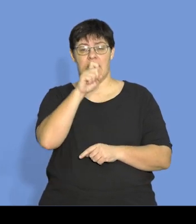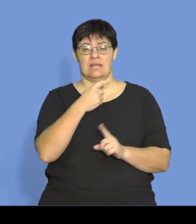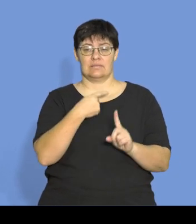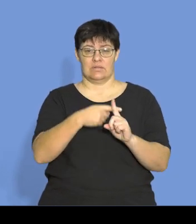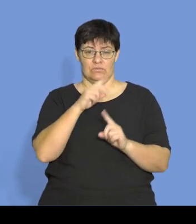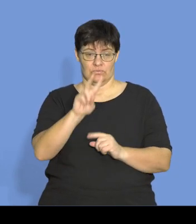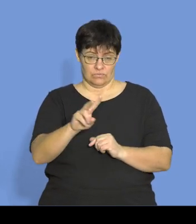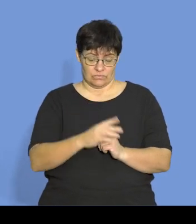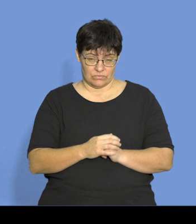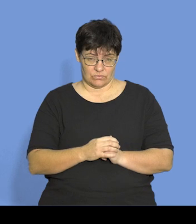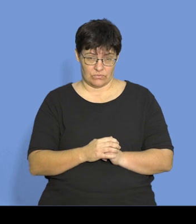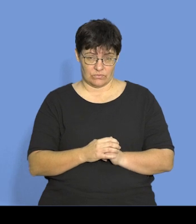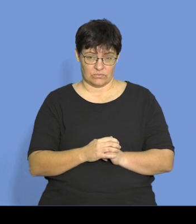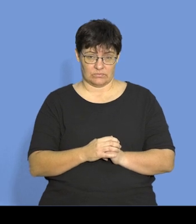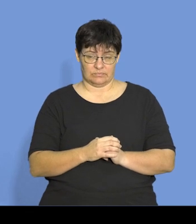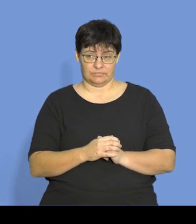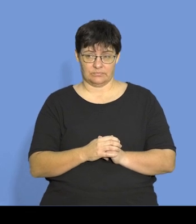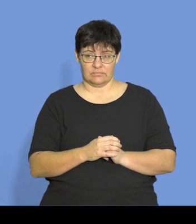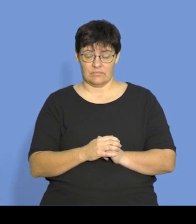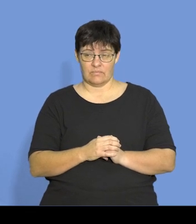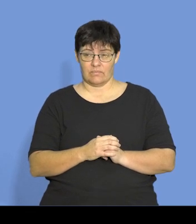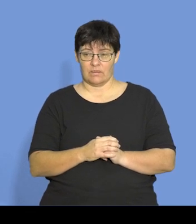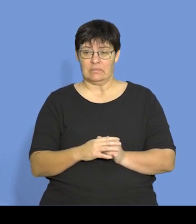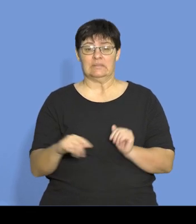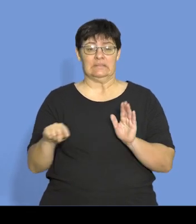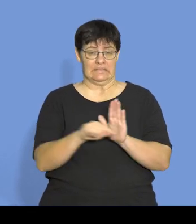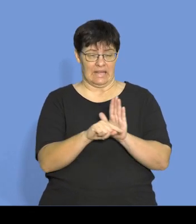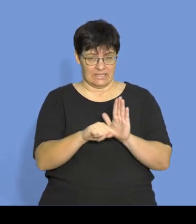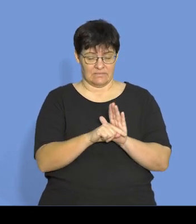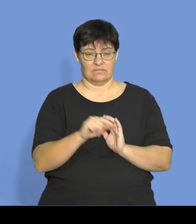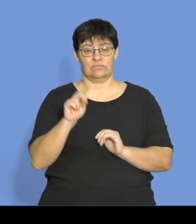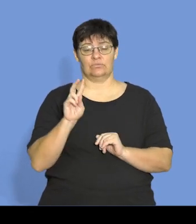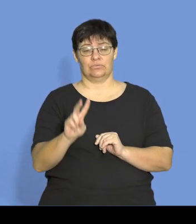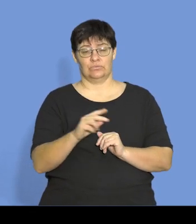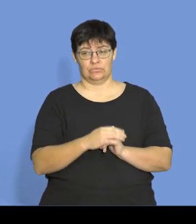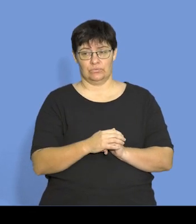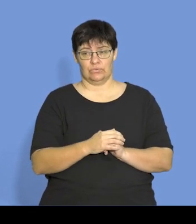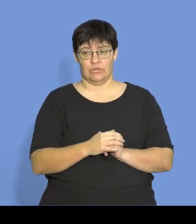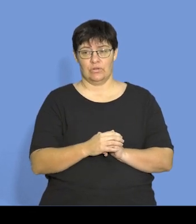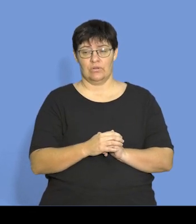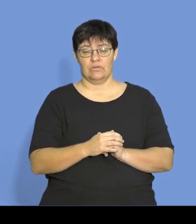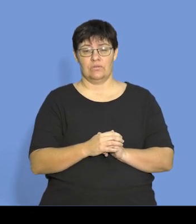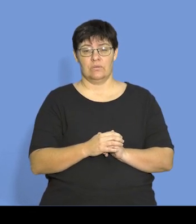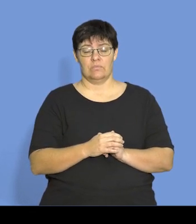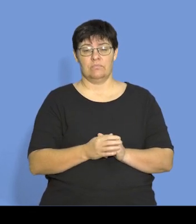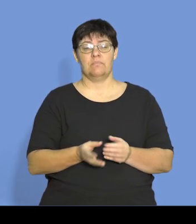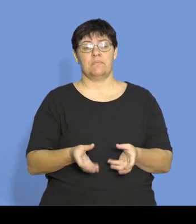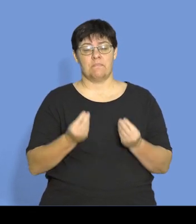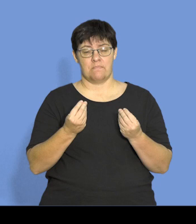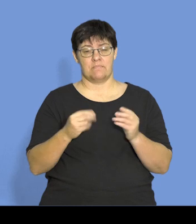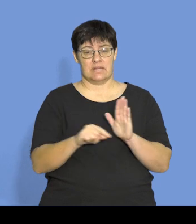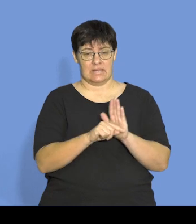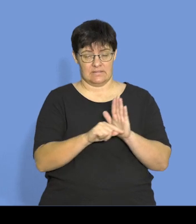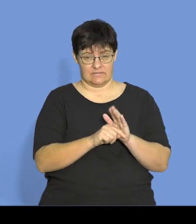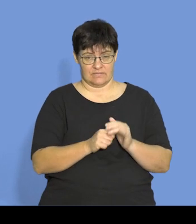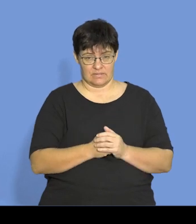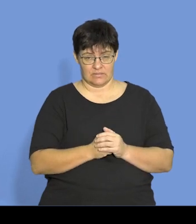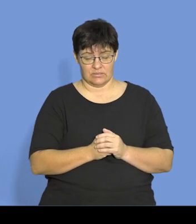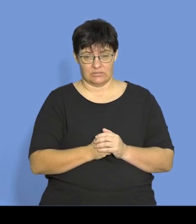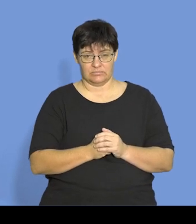the root is x plus 2. I take anything less than negative 2 will give me a negative.